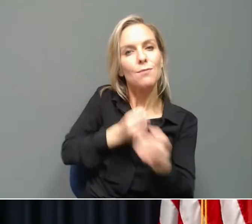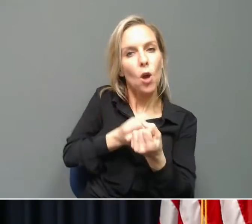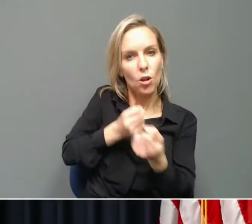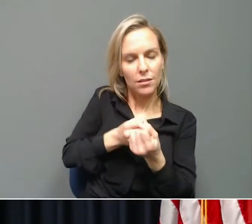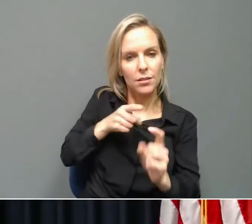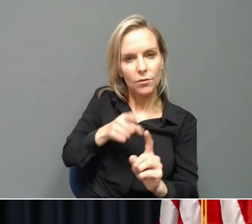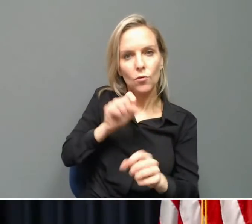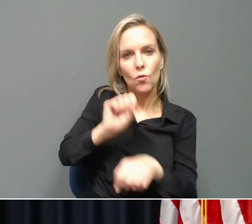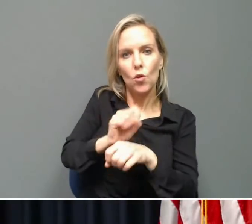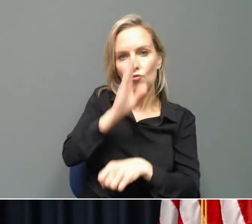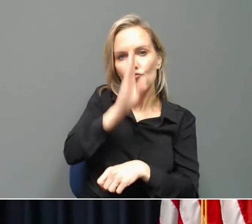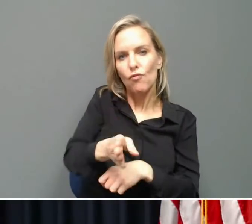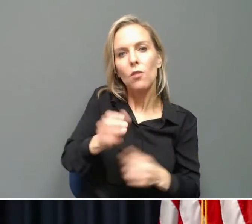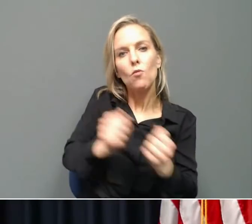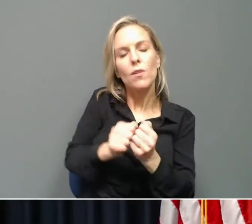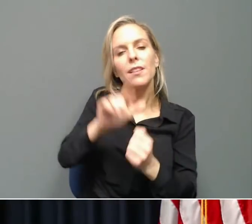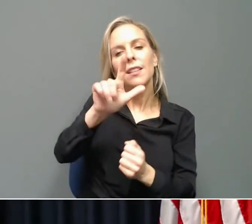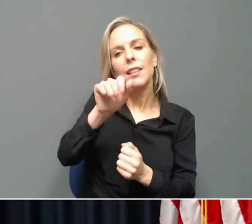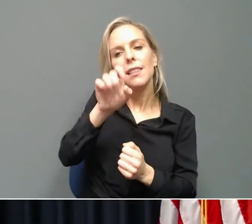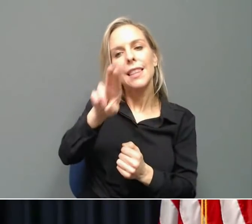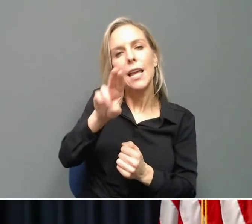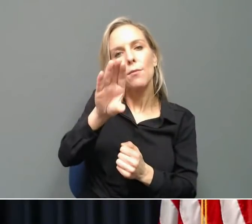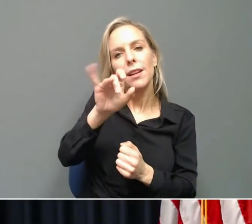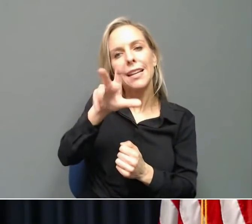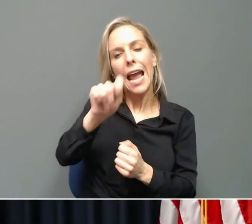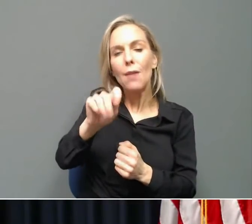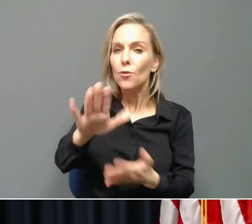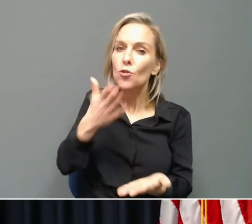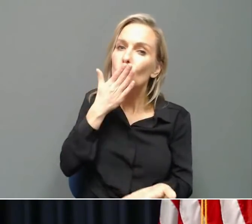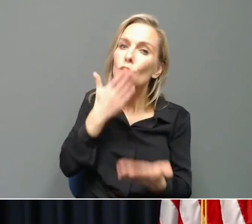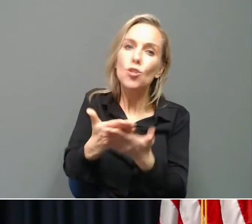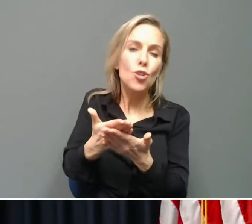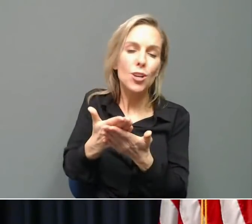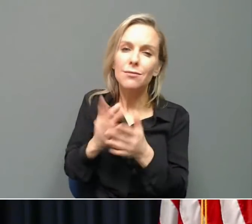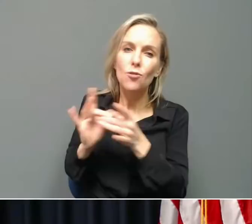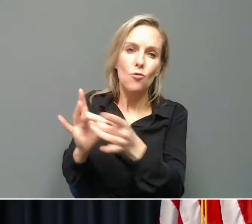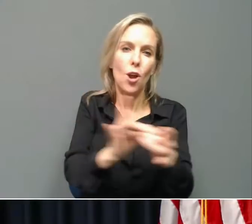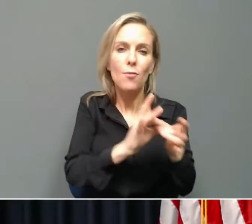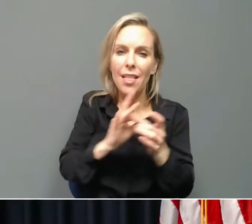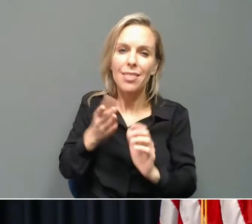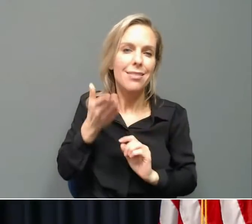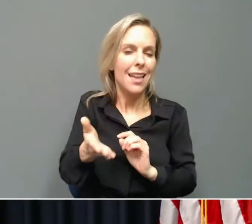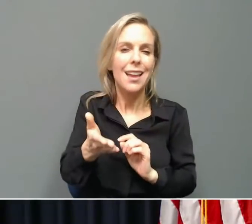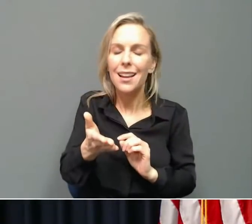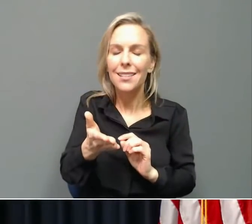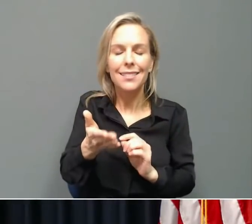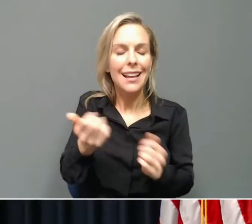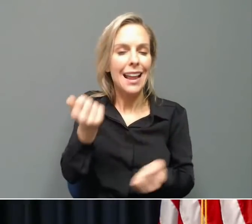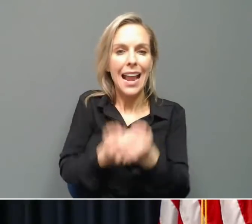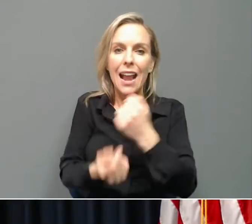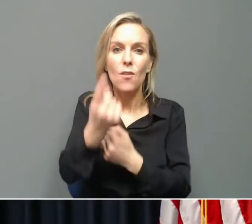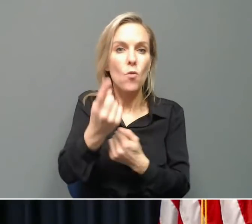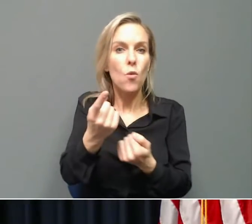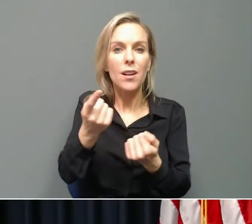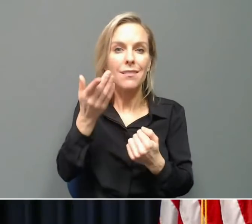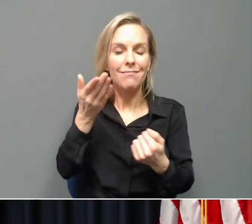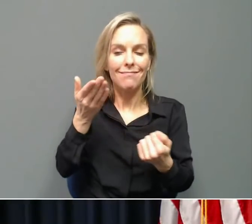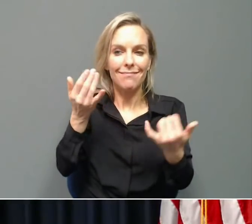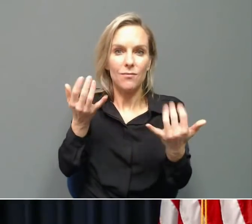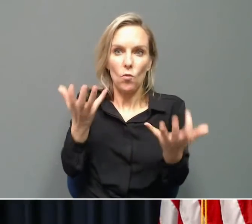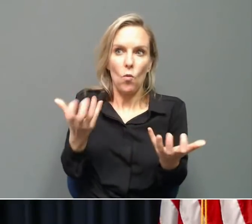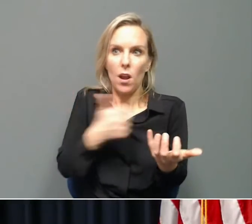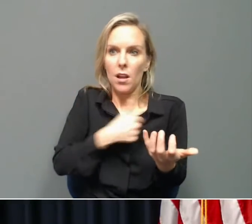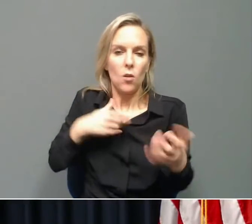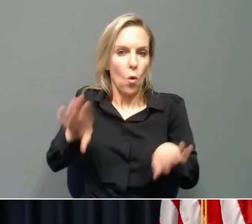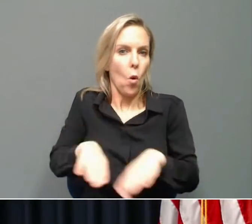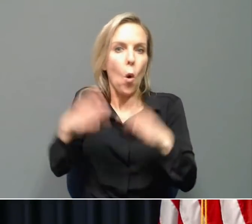the labor cabinet. And there's some good cooperation there. Everybody in the end, once these places open, we want to do it on